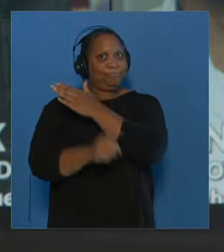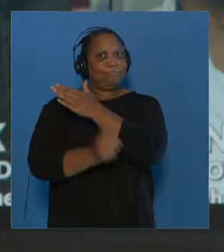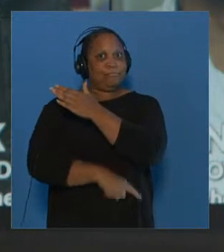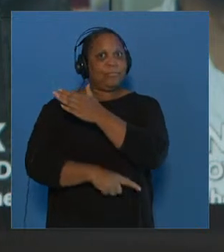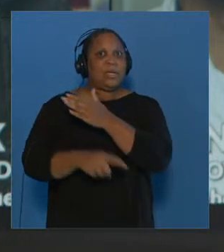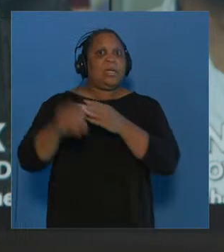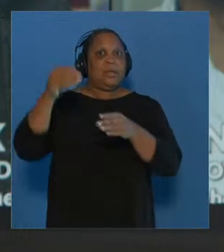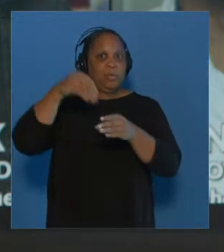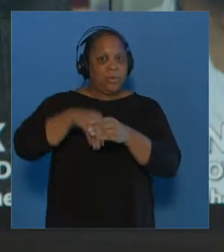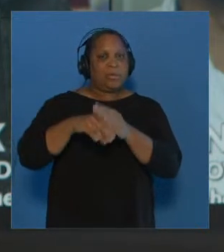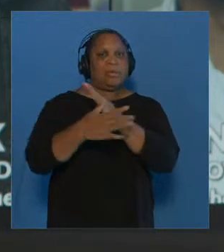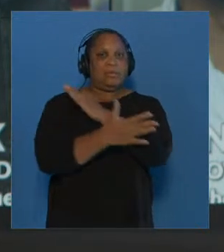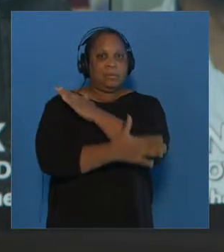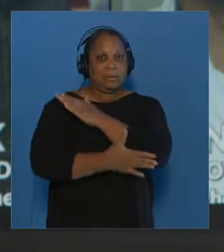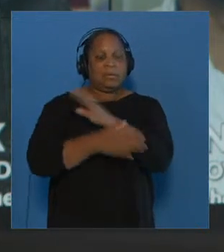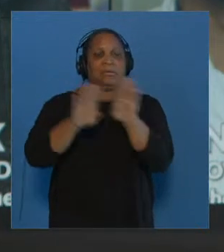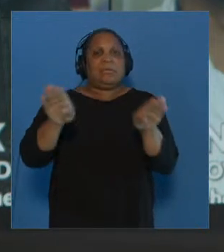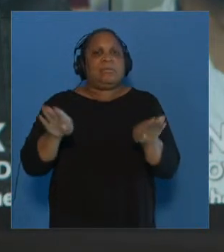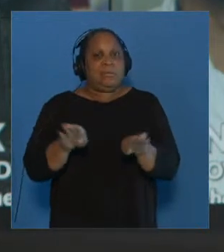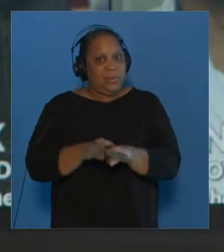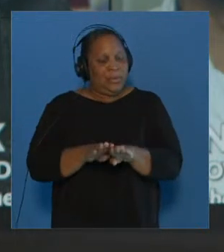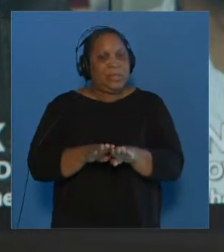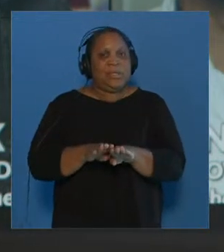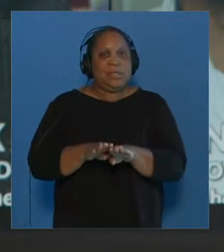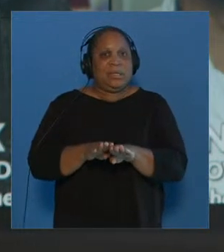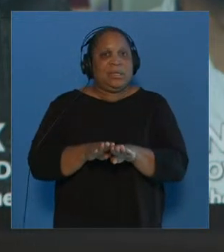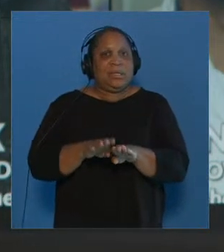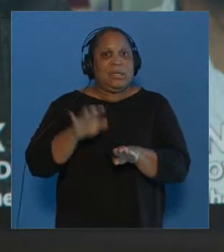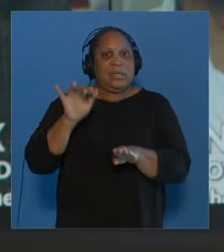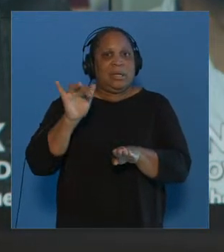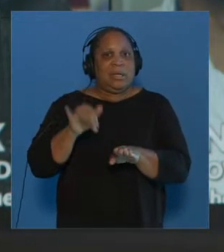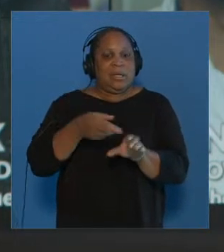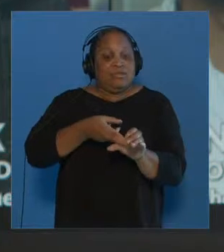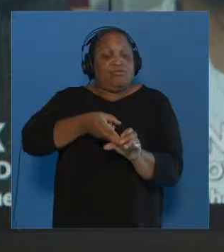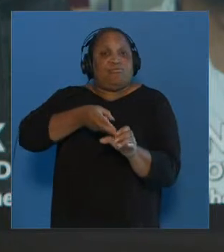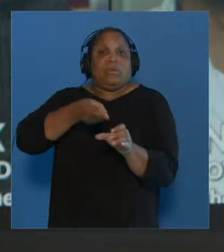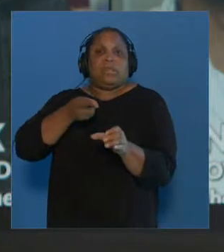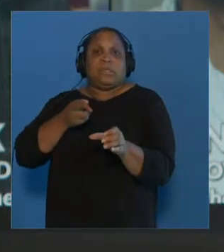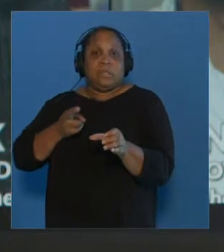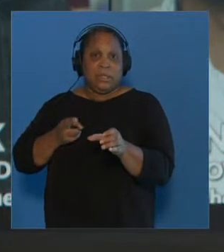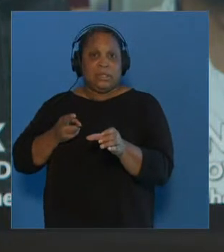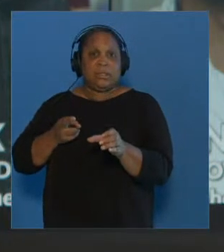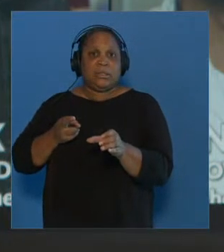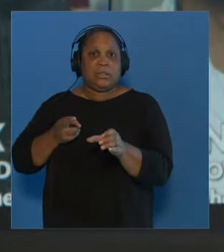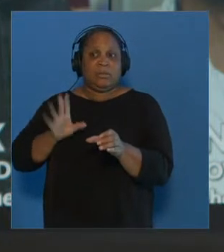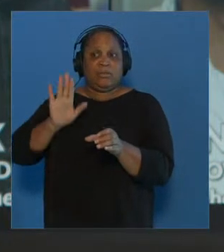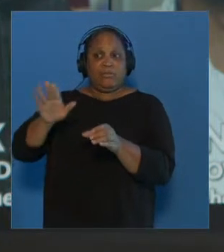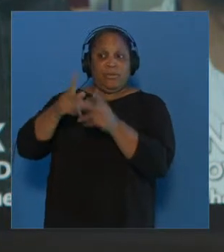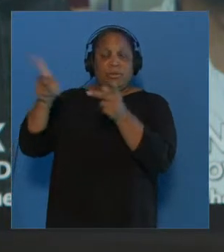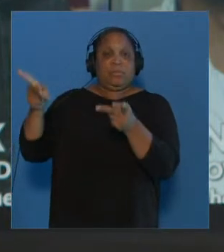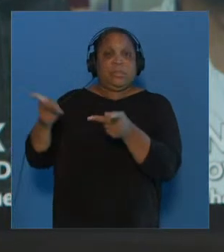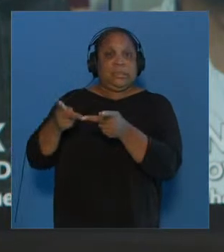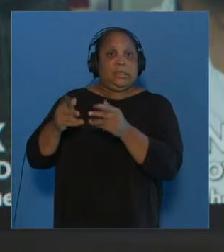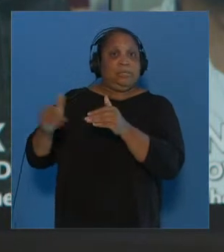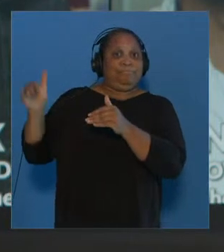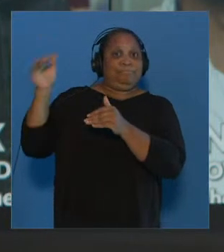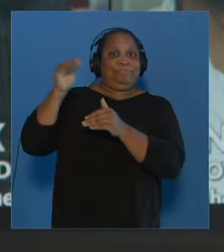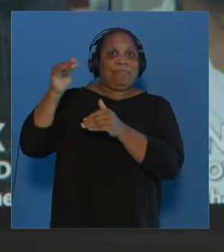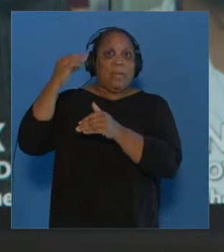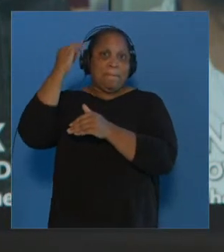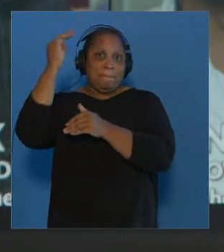country. And that is the resignation from the position of a minister of the